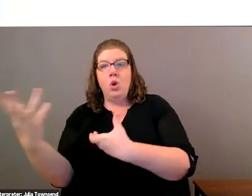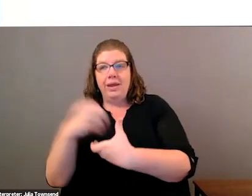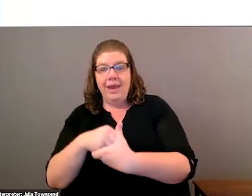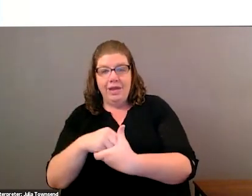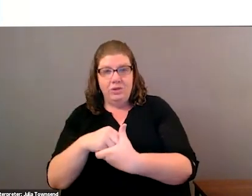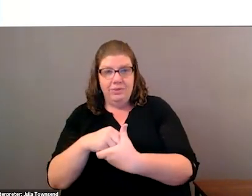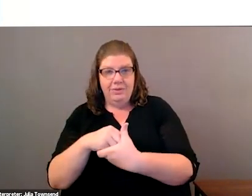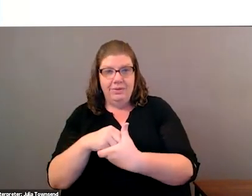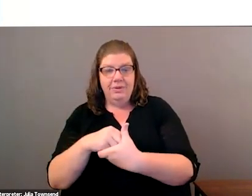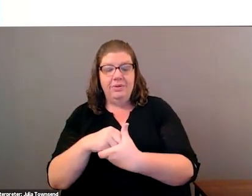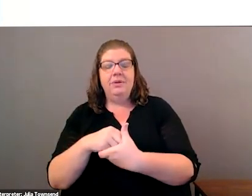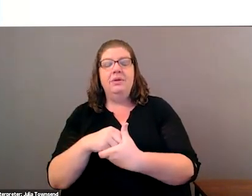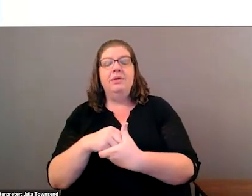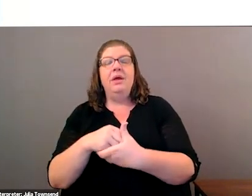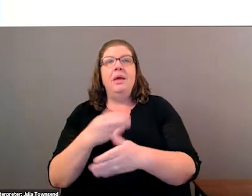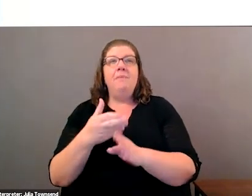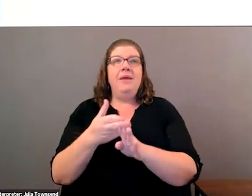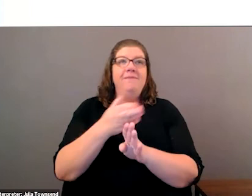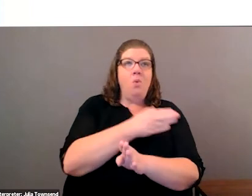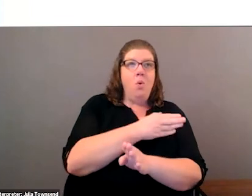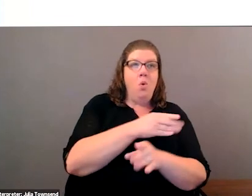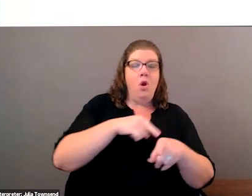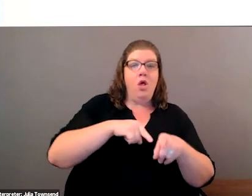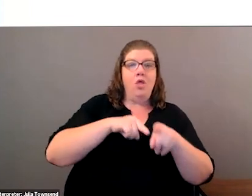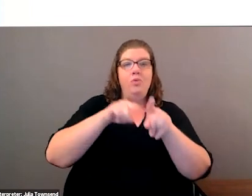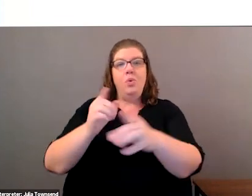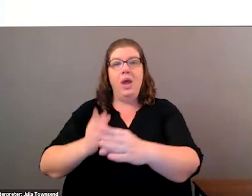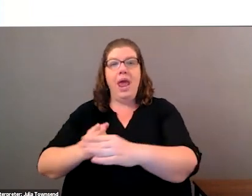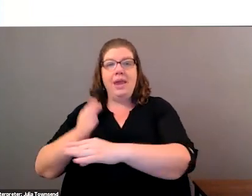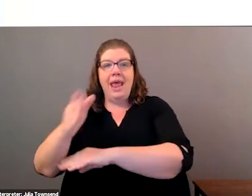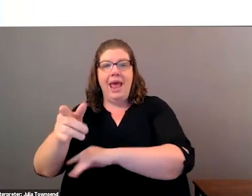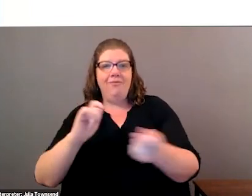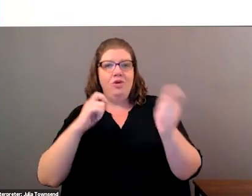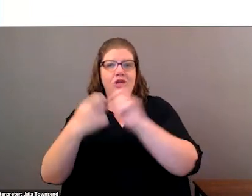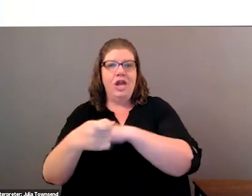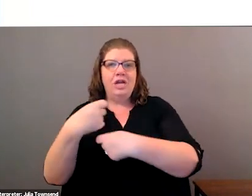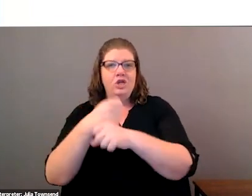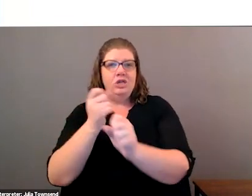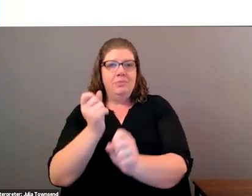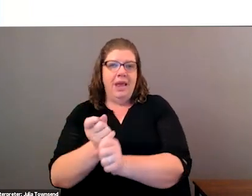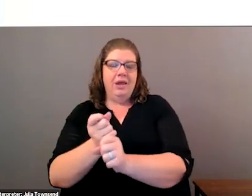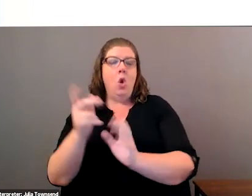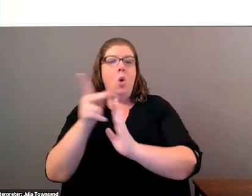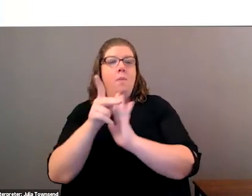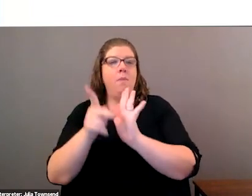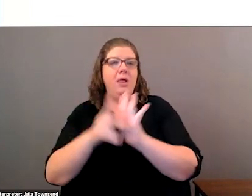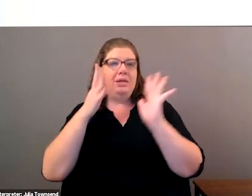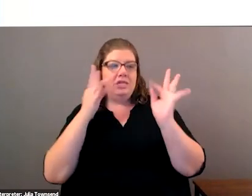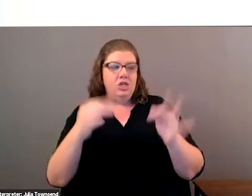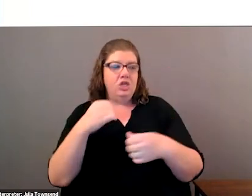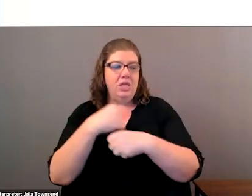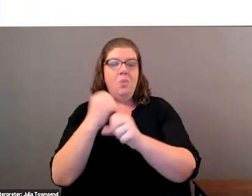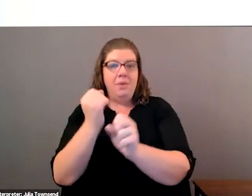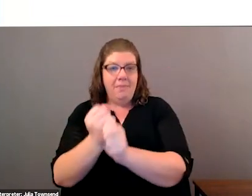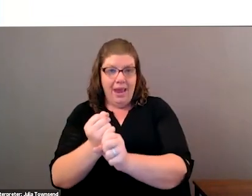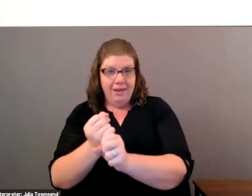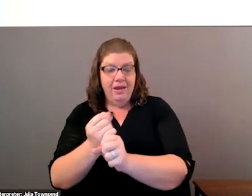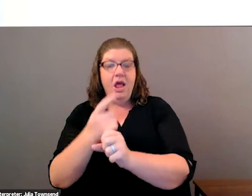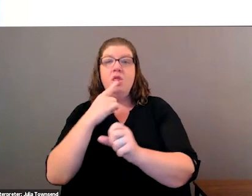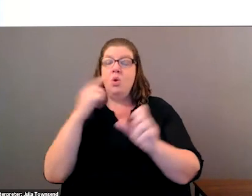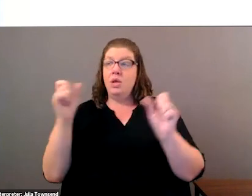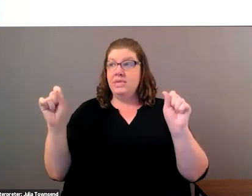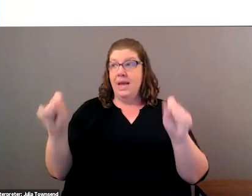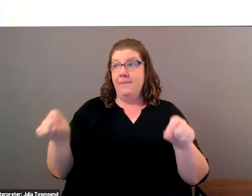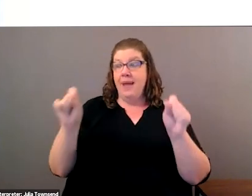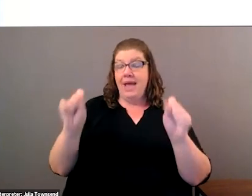before, through, and even after any changes that we might make or policy decisions we might make. And there is capacity that we need to